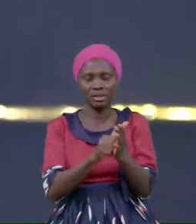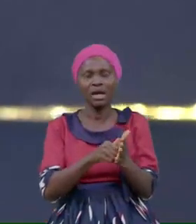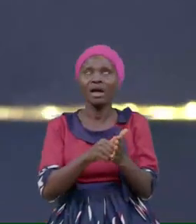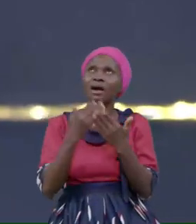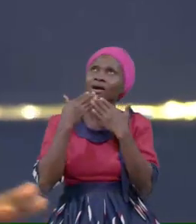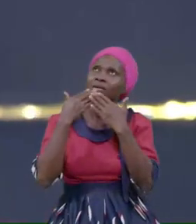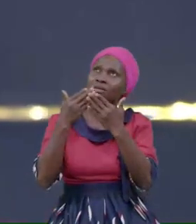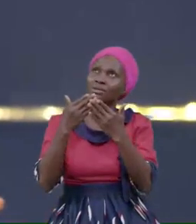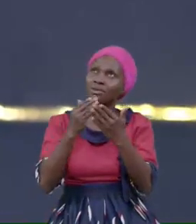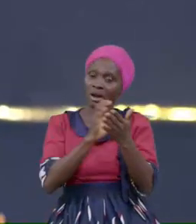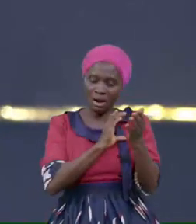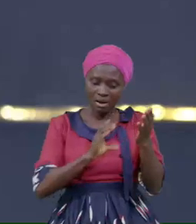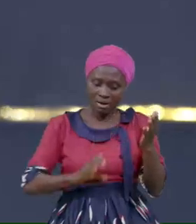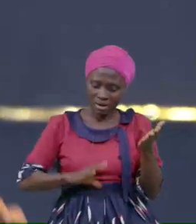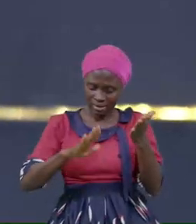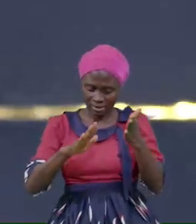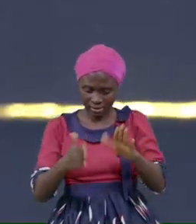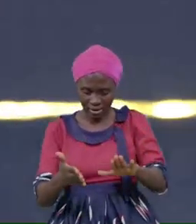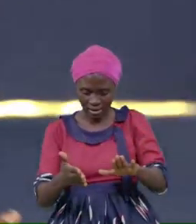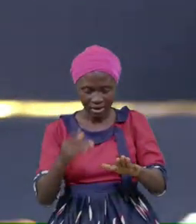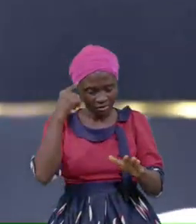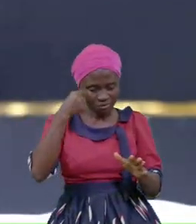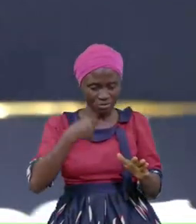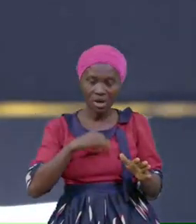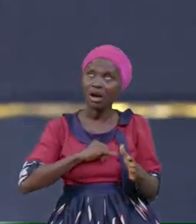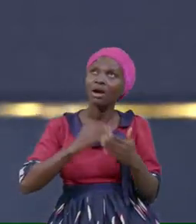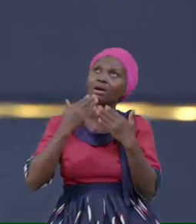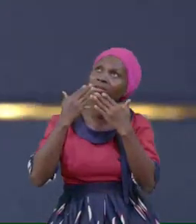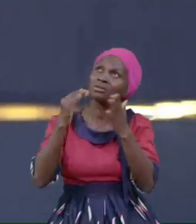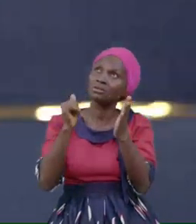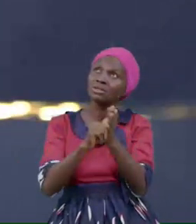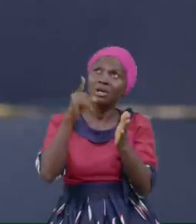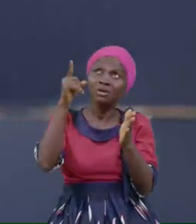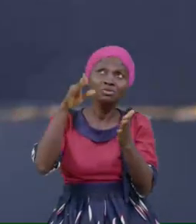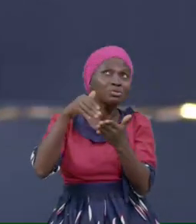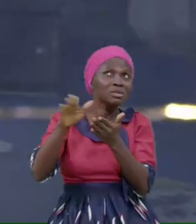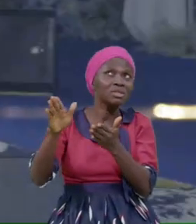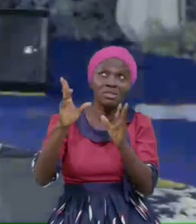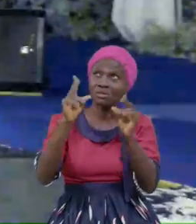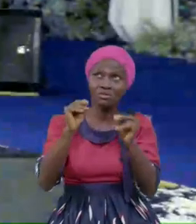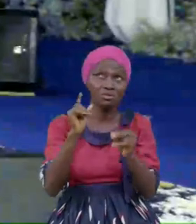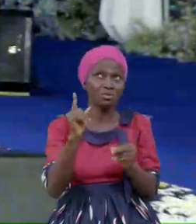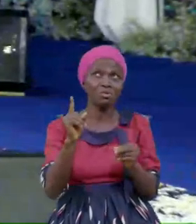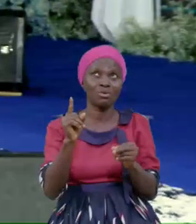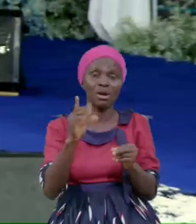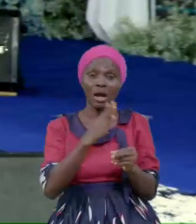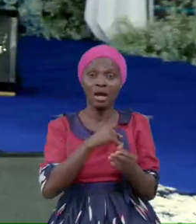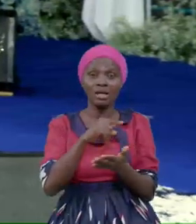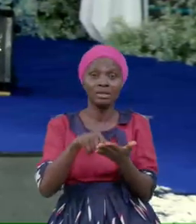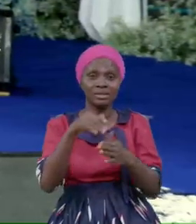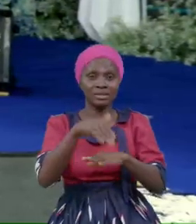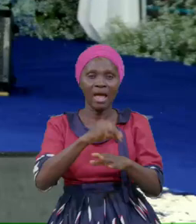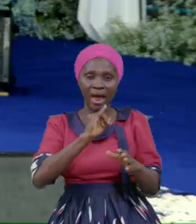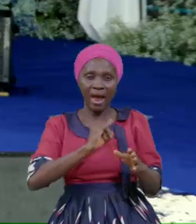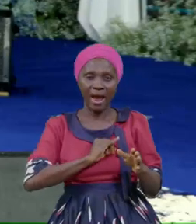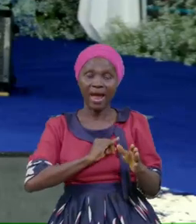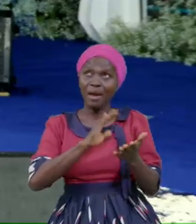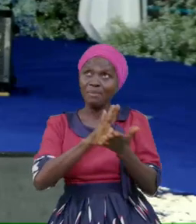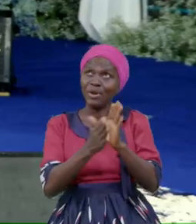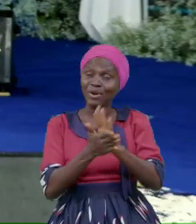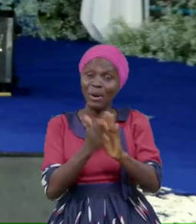you reject no one. And tonight, I become the partaker of